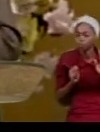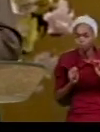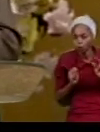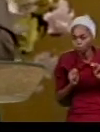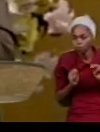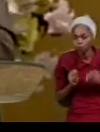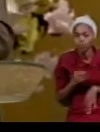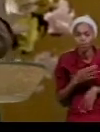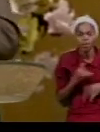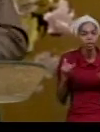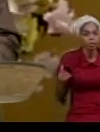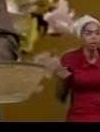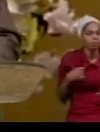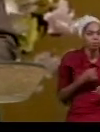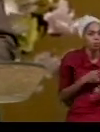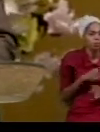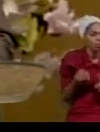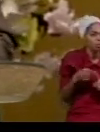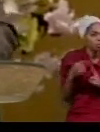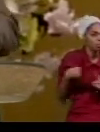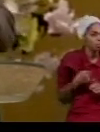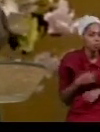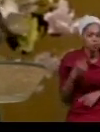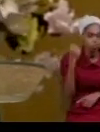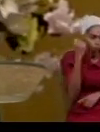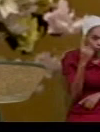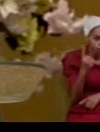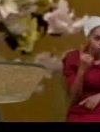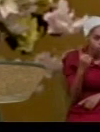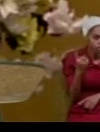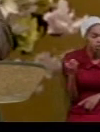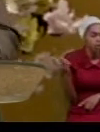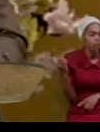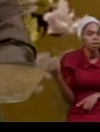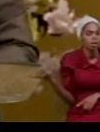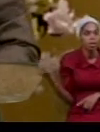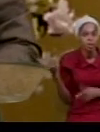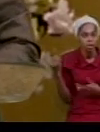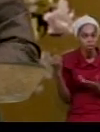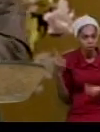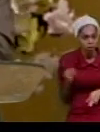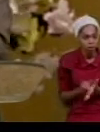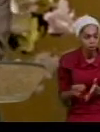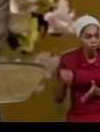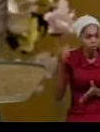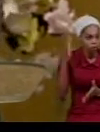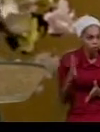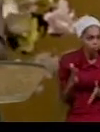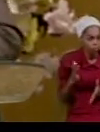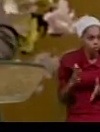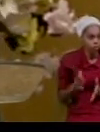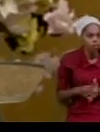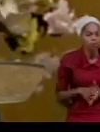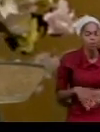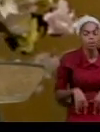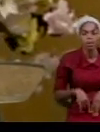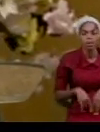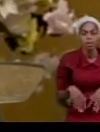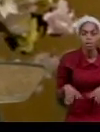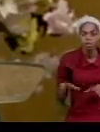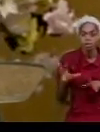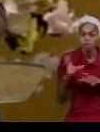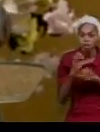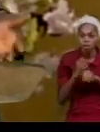the rationale behind God spending time to differentiate between